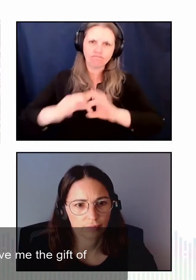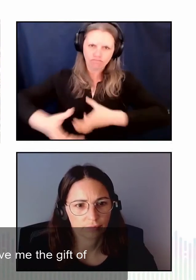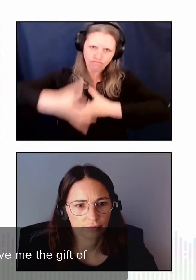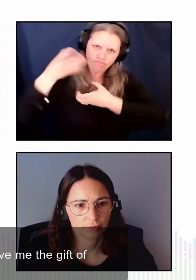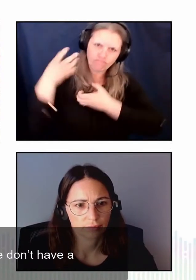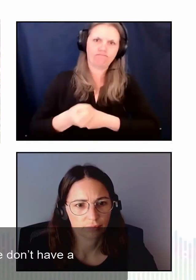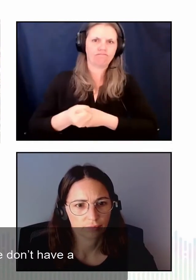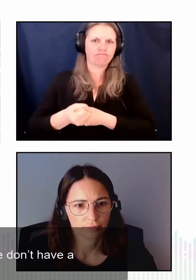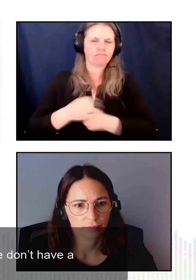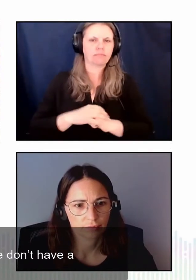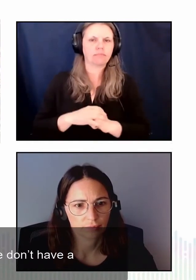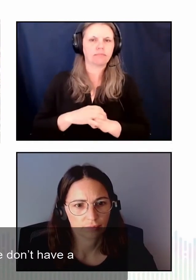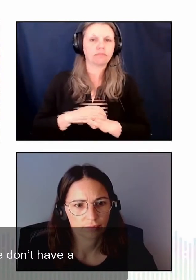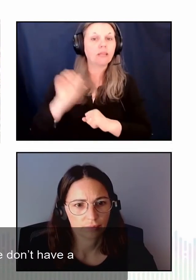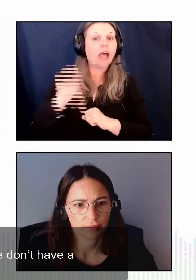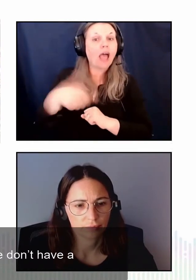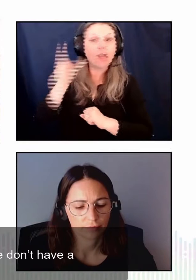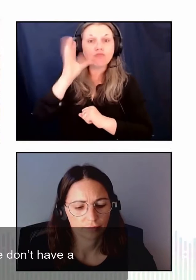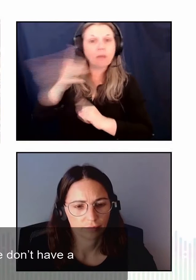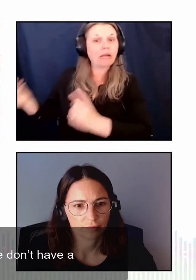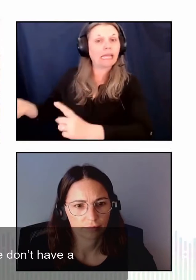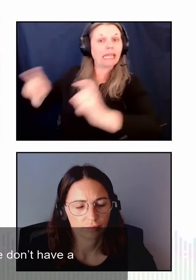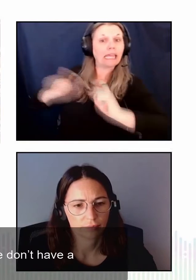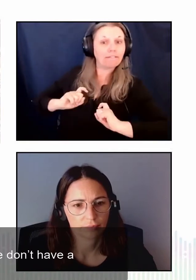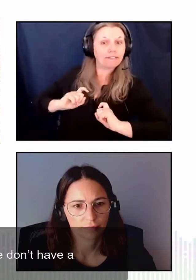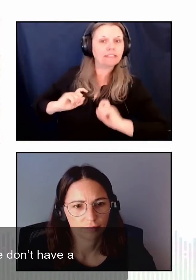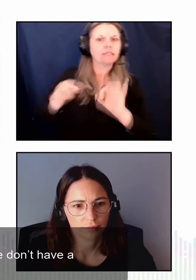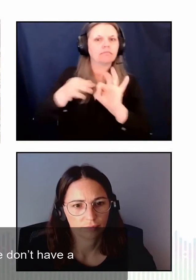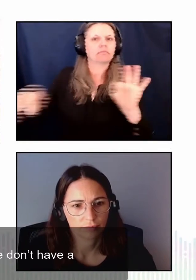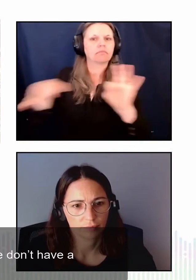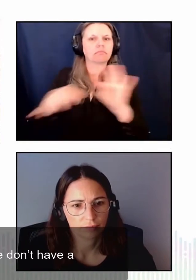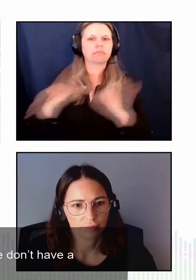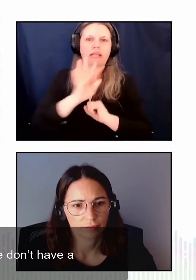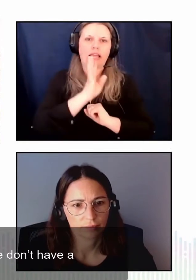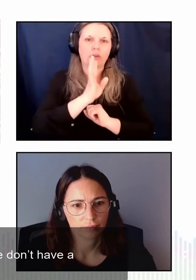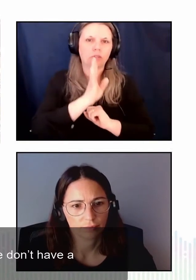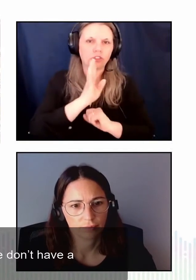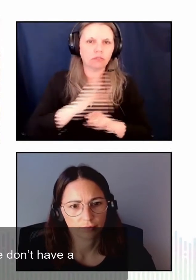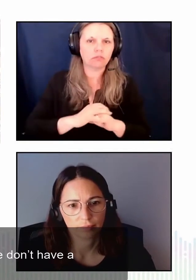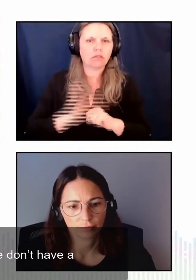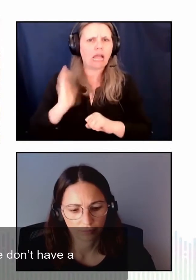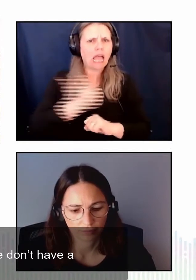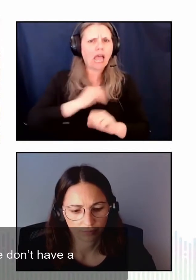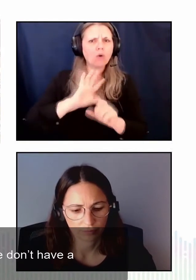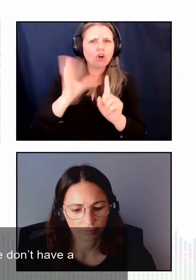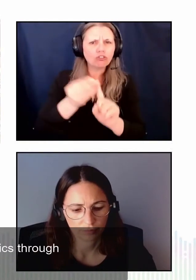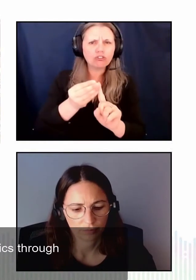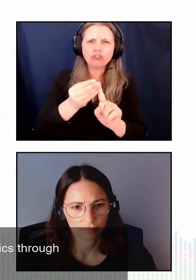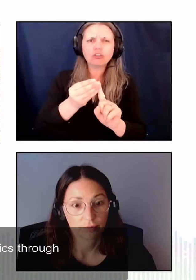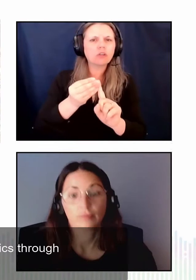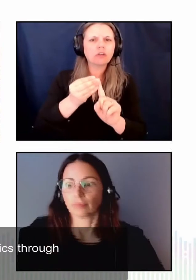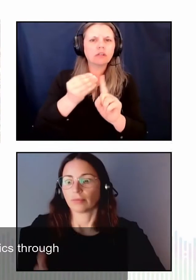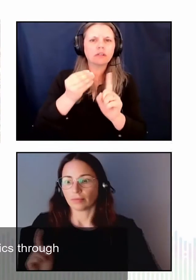She gave me the gift of language, and I come from an oral tradition. In an oral tradition, we don't have a